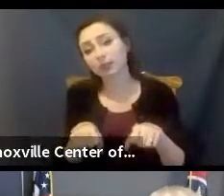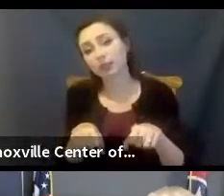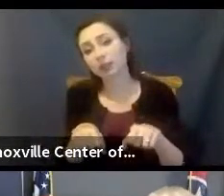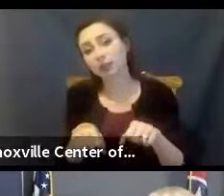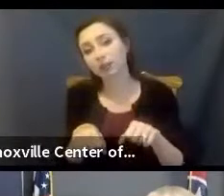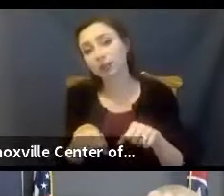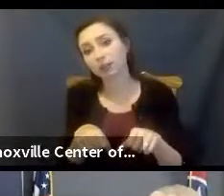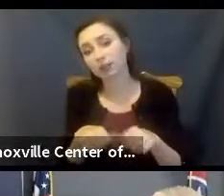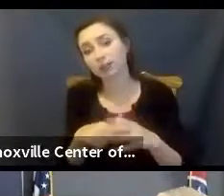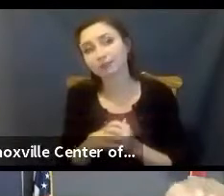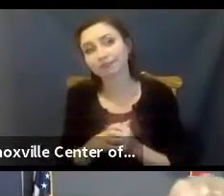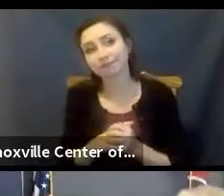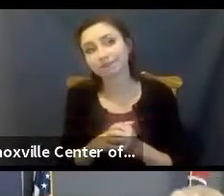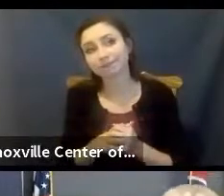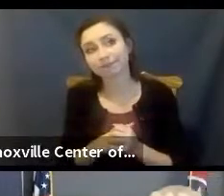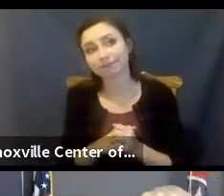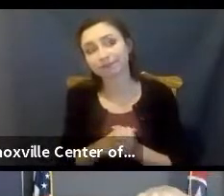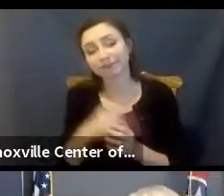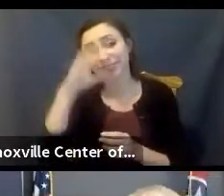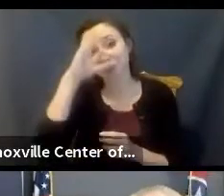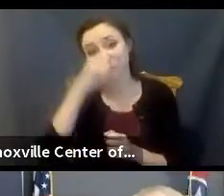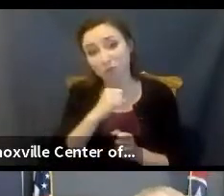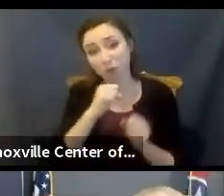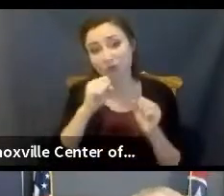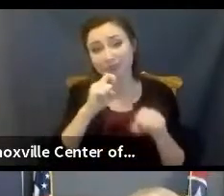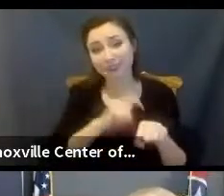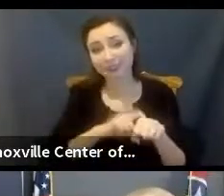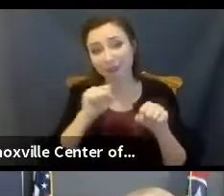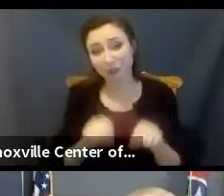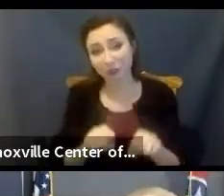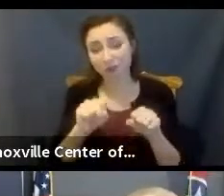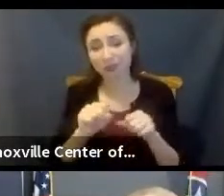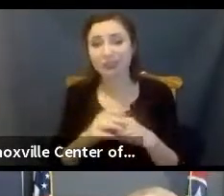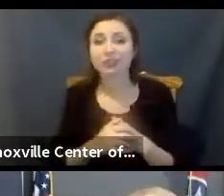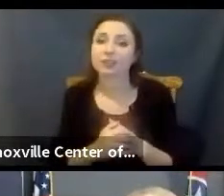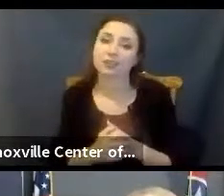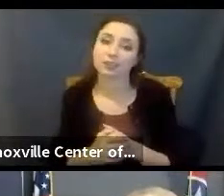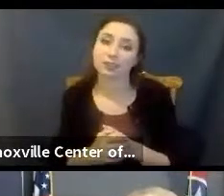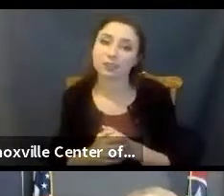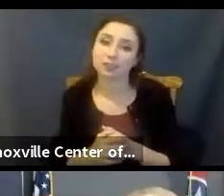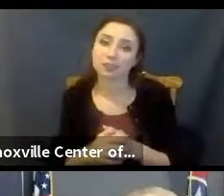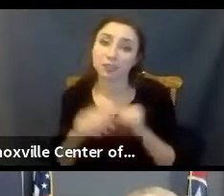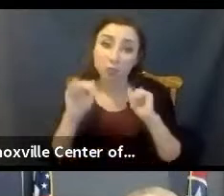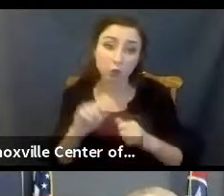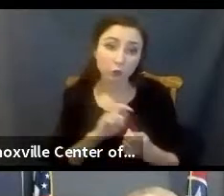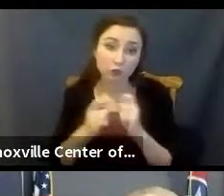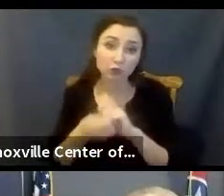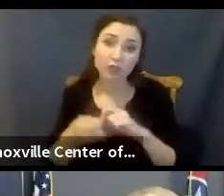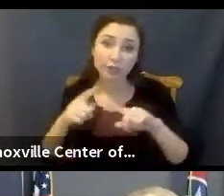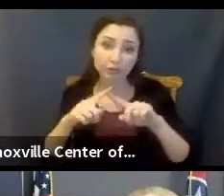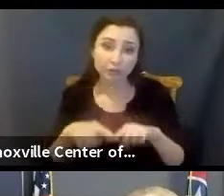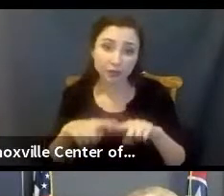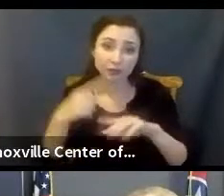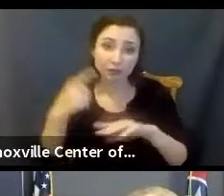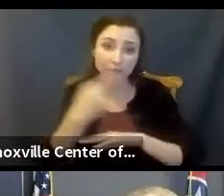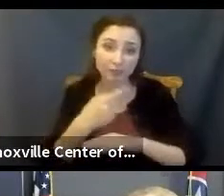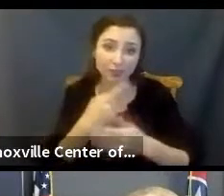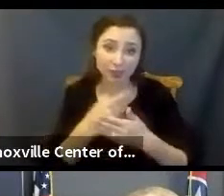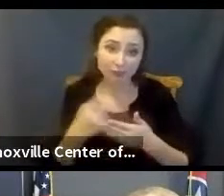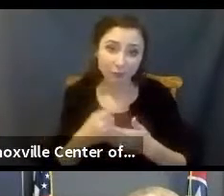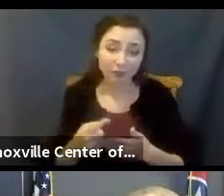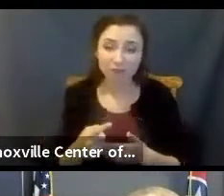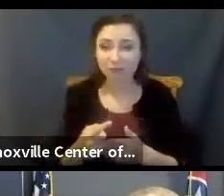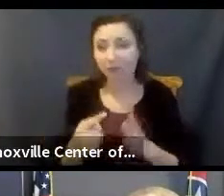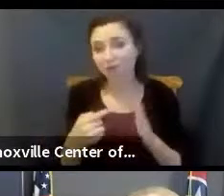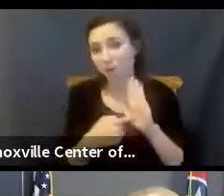you know, I suppose that the time could even be, you know, could even change depending on the day of the week. But let's